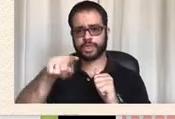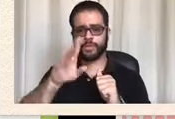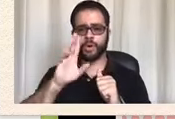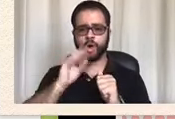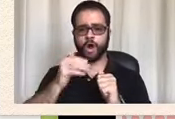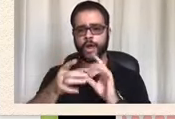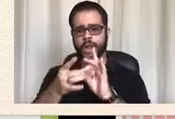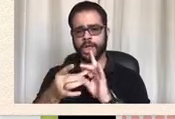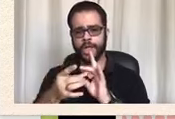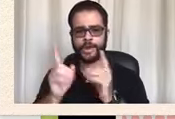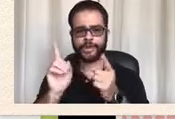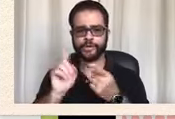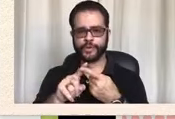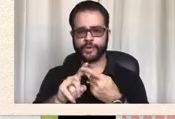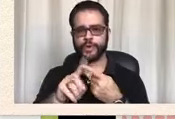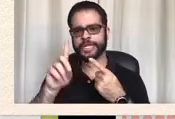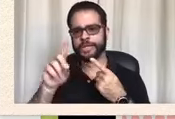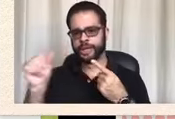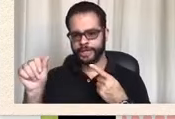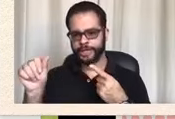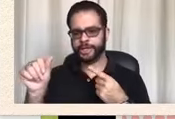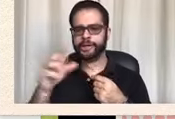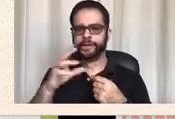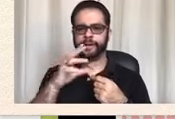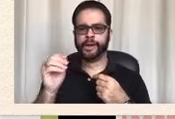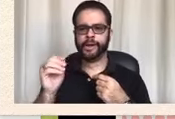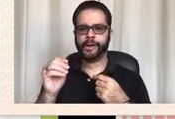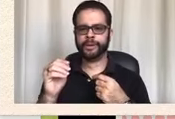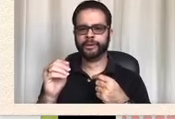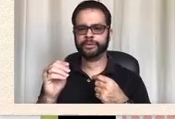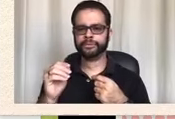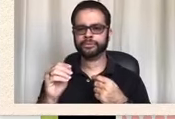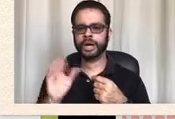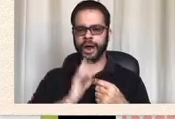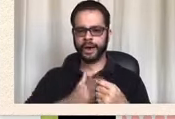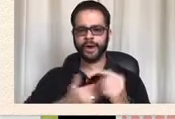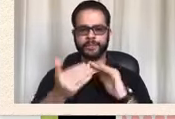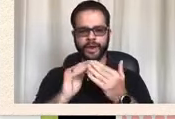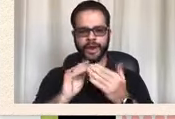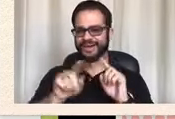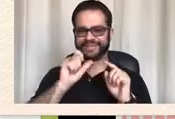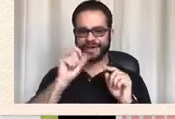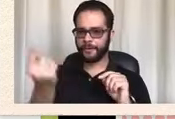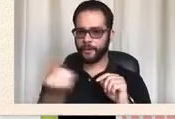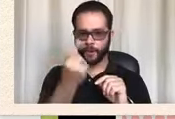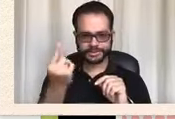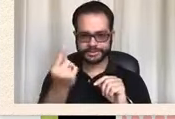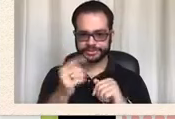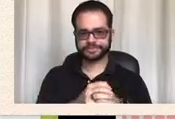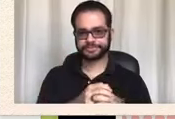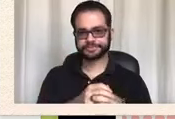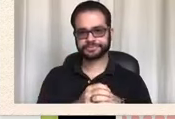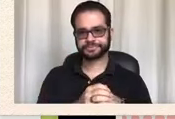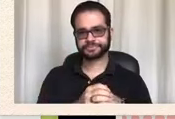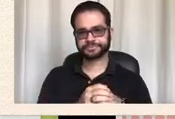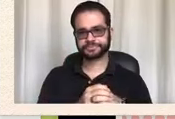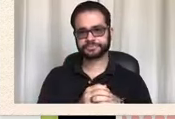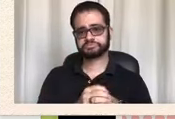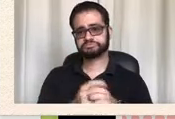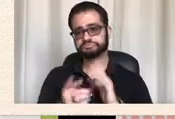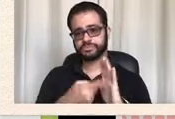in our community, but they don't always have to be. Sometimes we have food drives. Sometimes we